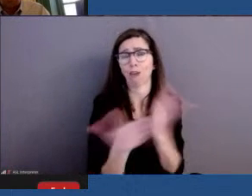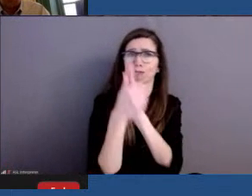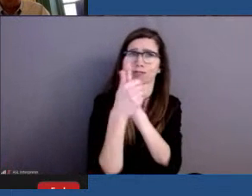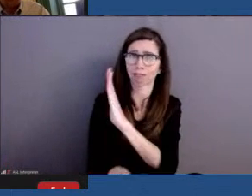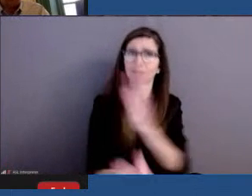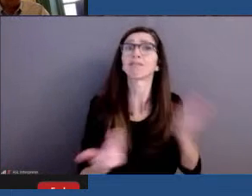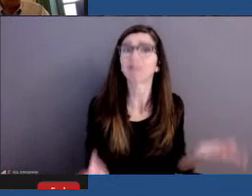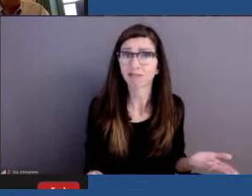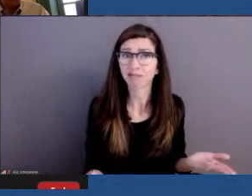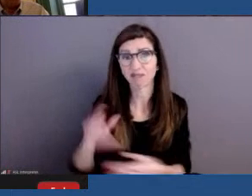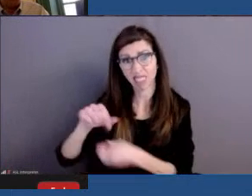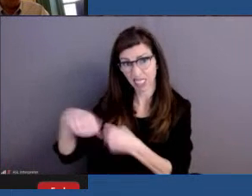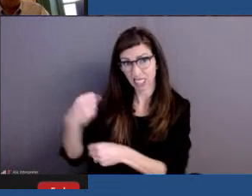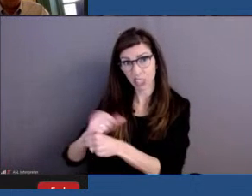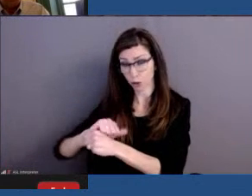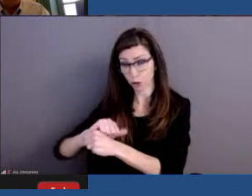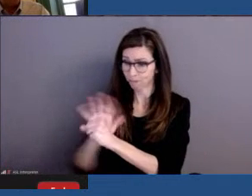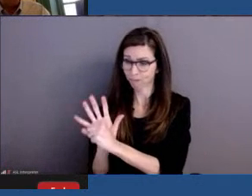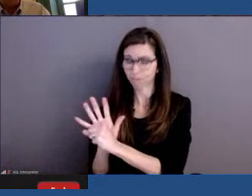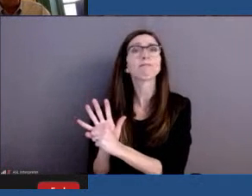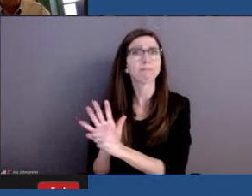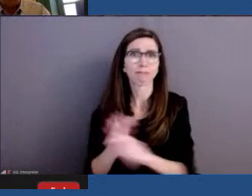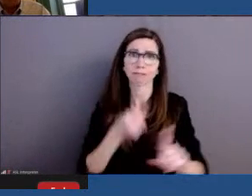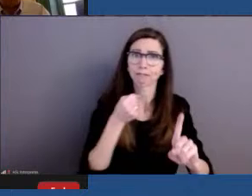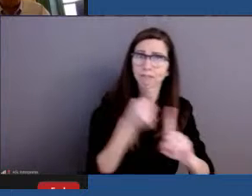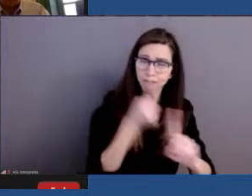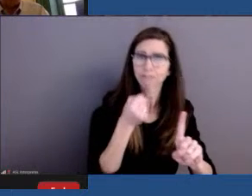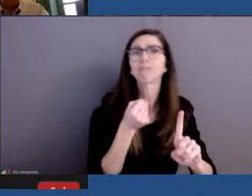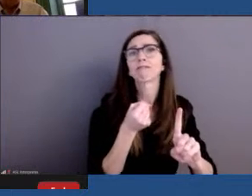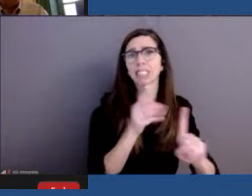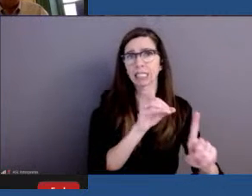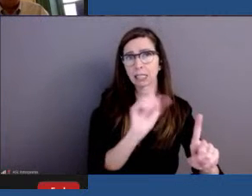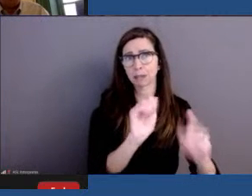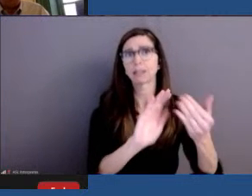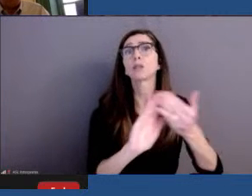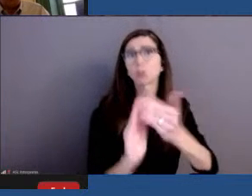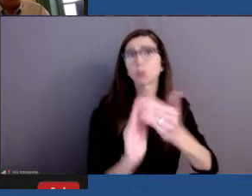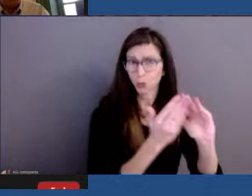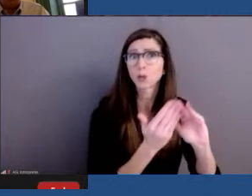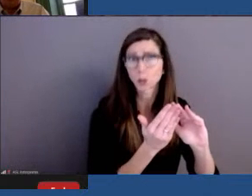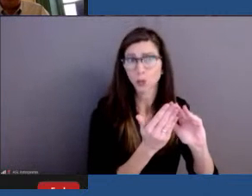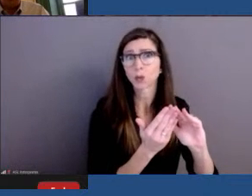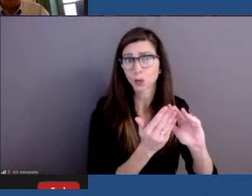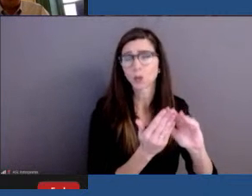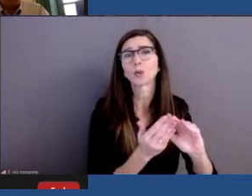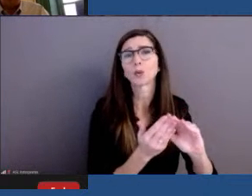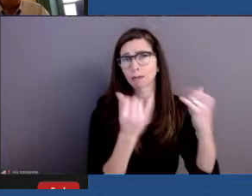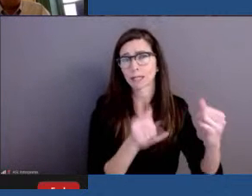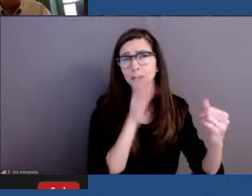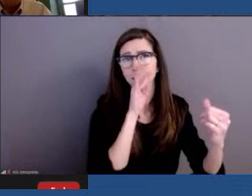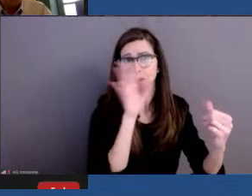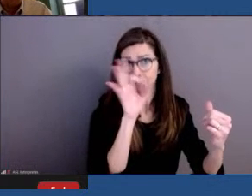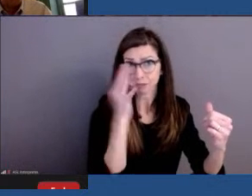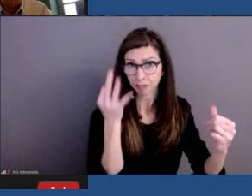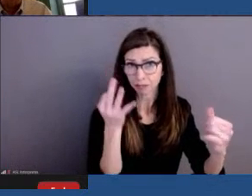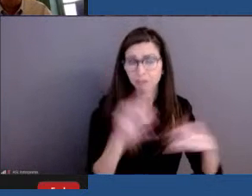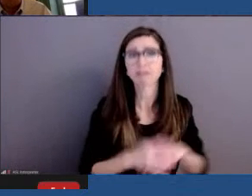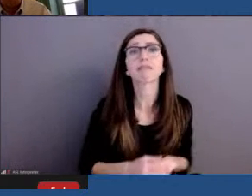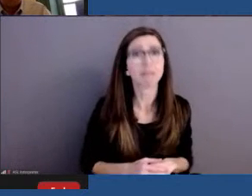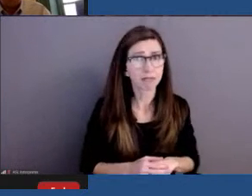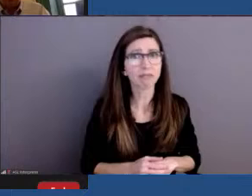especially difficult for our disabled community. The COVID-19 est particulièrement éprouvant pour la communauté de